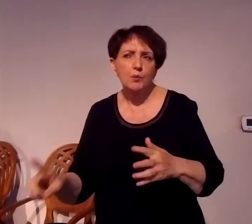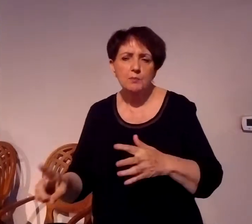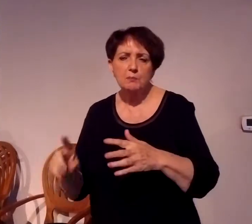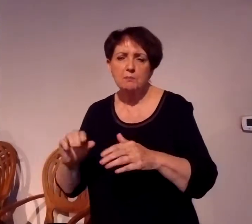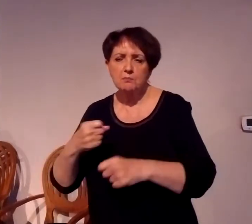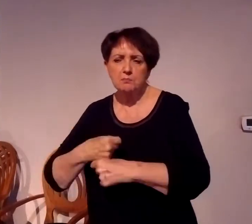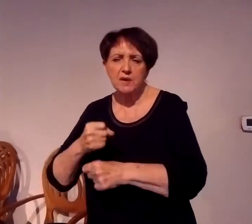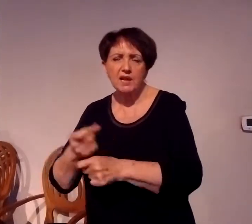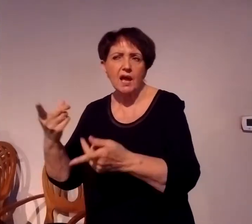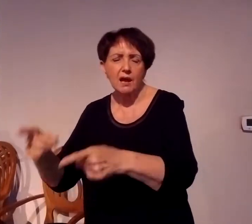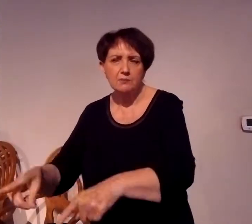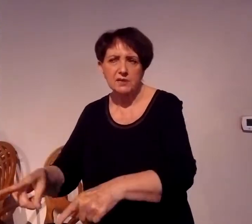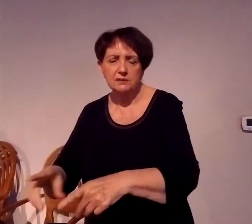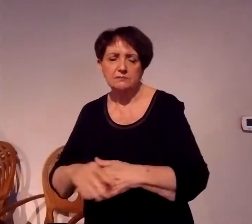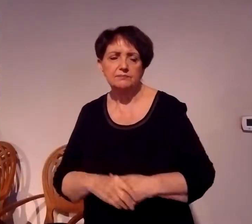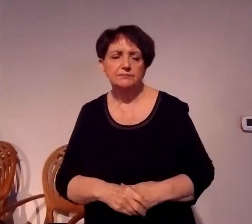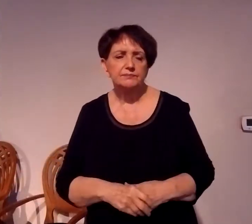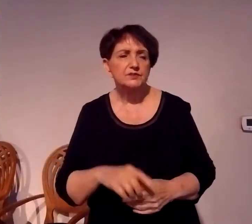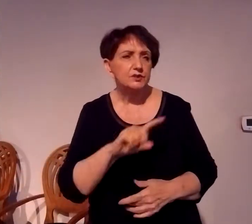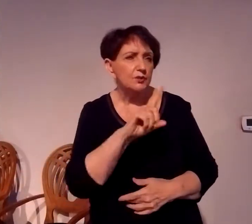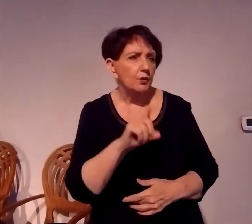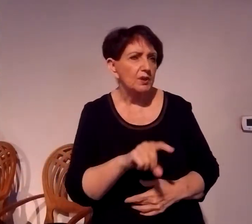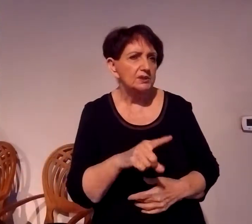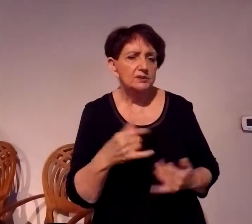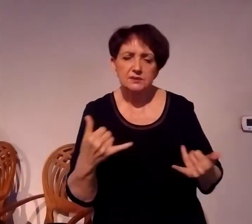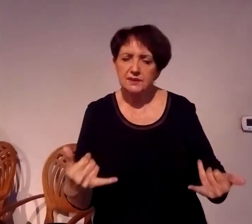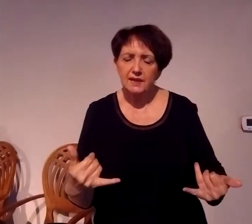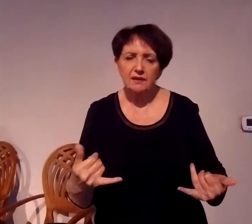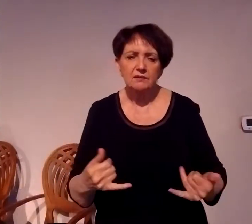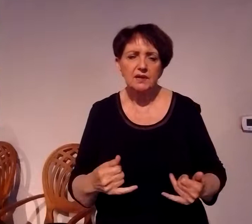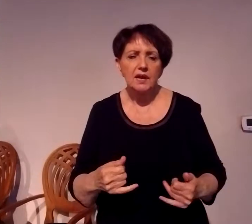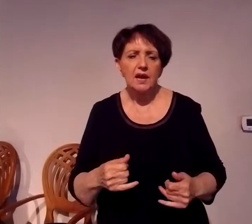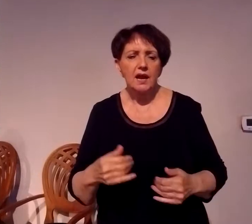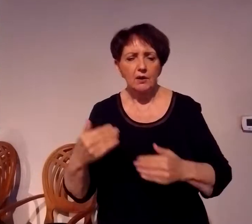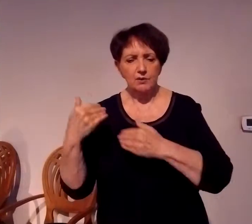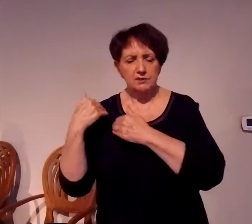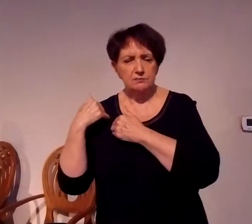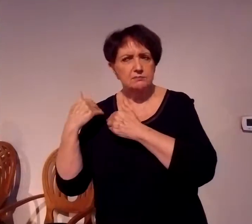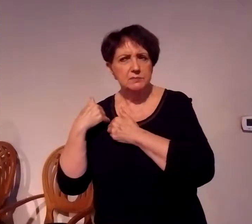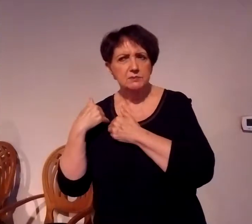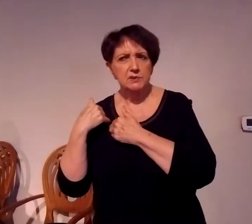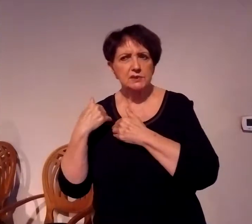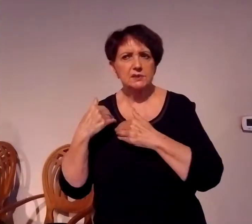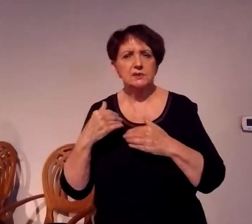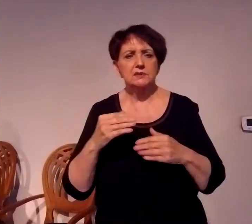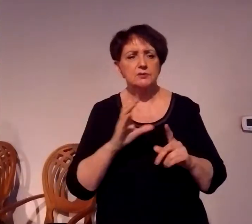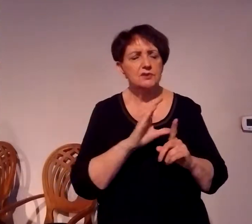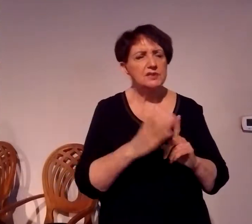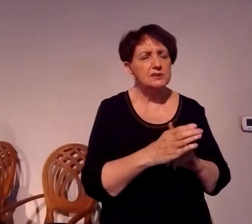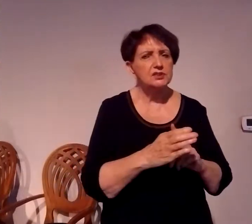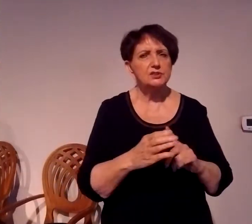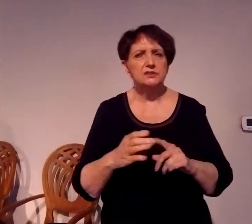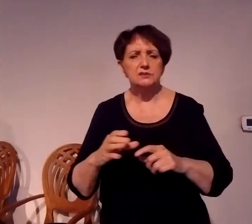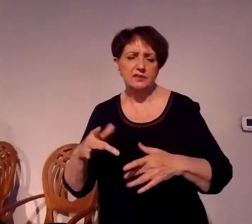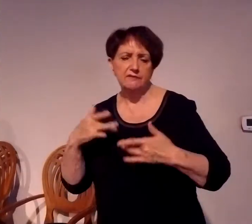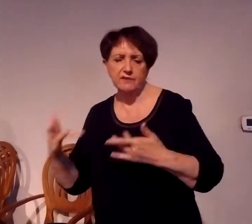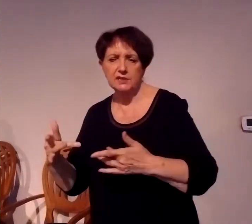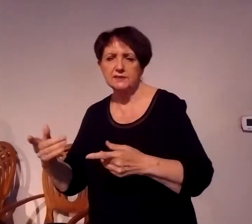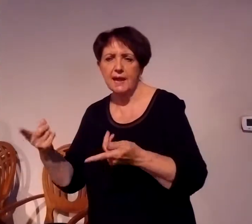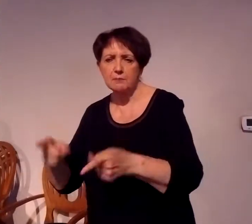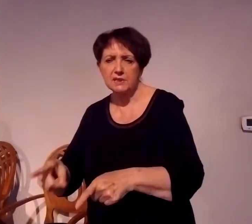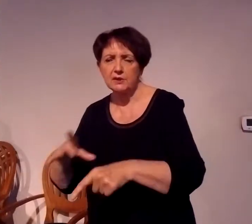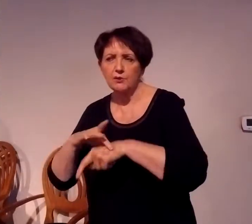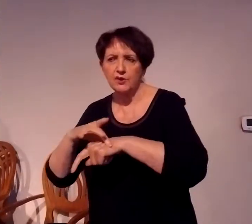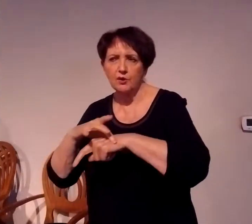And now the question is, what is our responsibility to the conditions and the events on the planet facing the